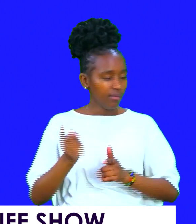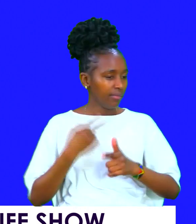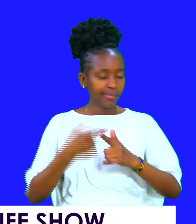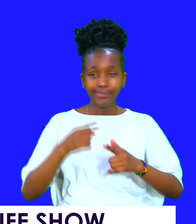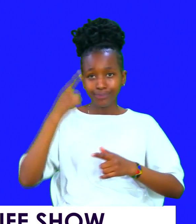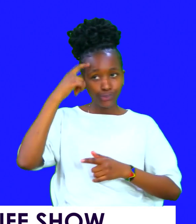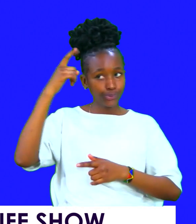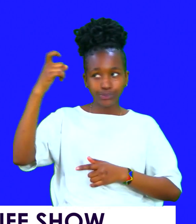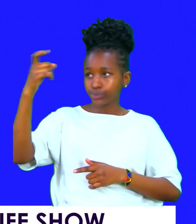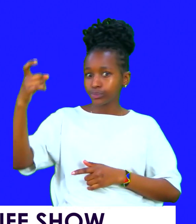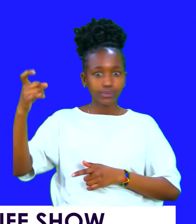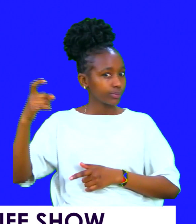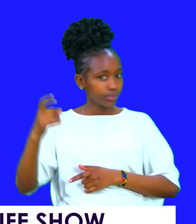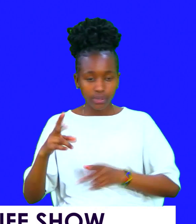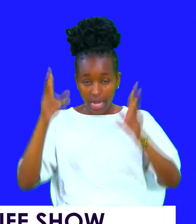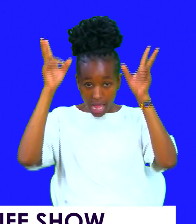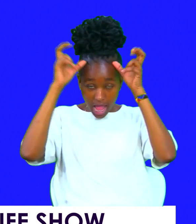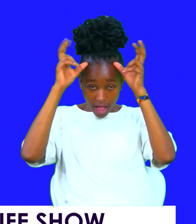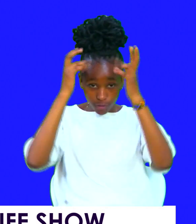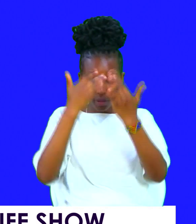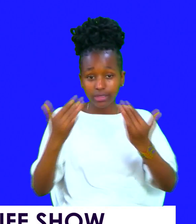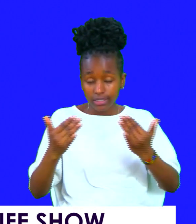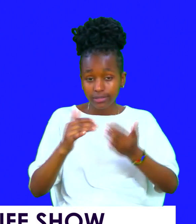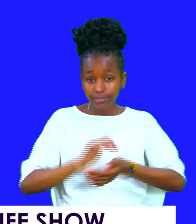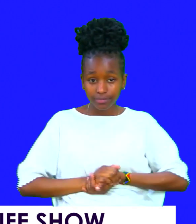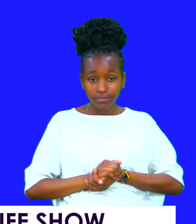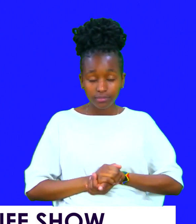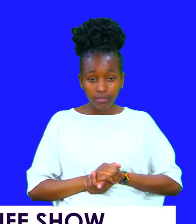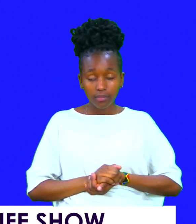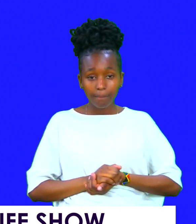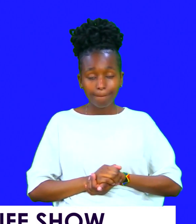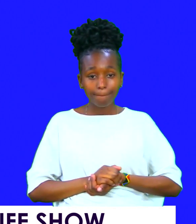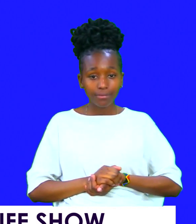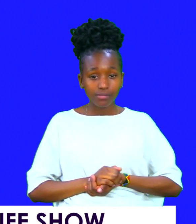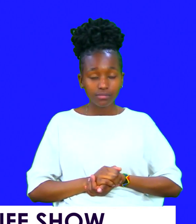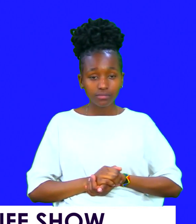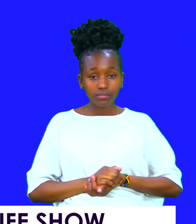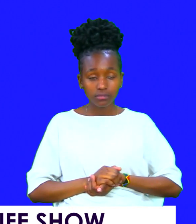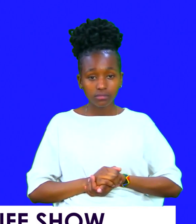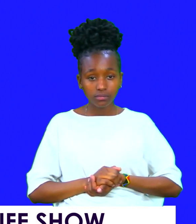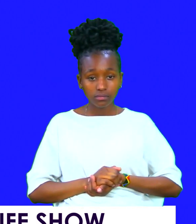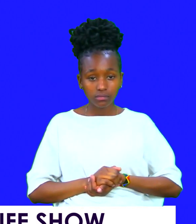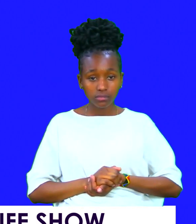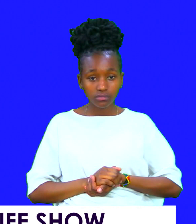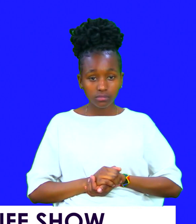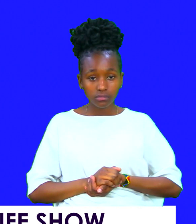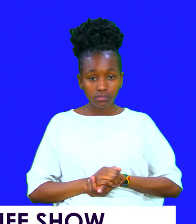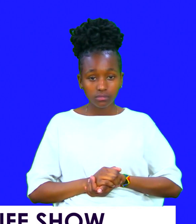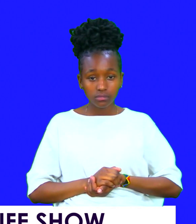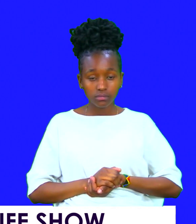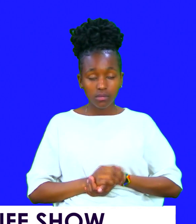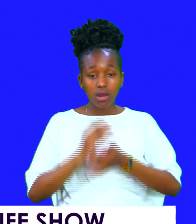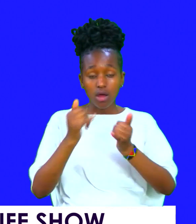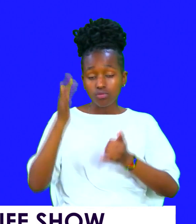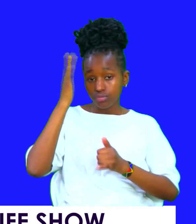towards evil. Let me tell you what the human nature is drifted to. The human nature is